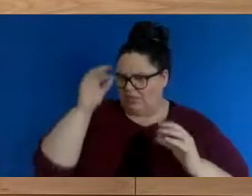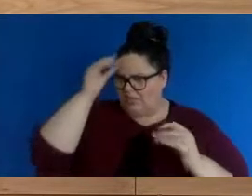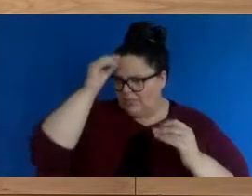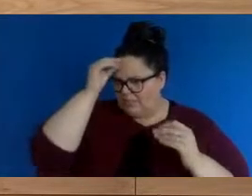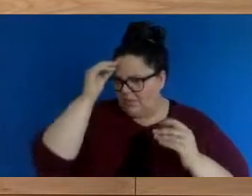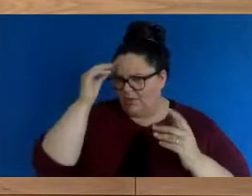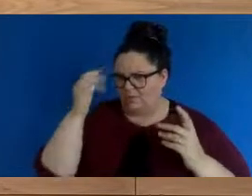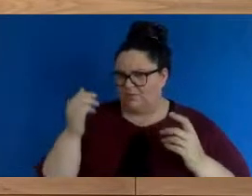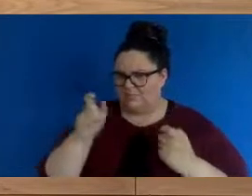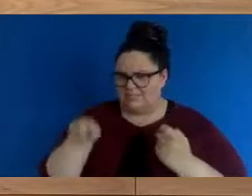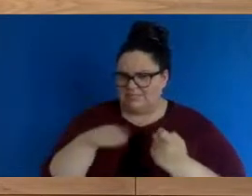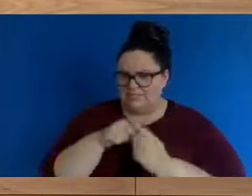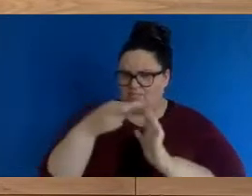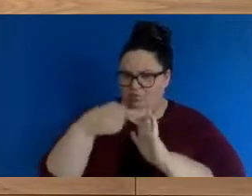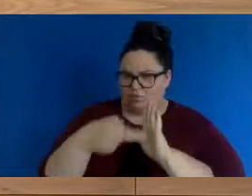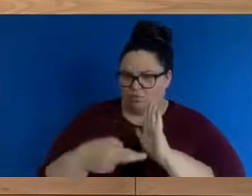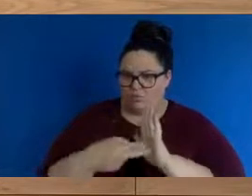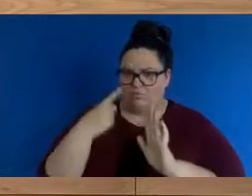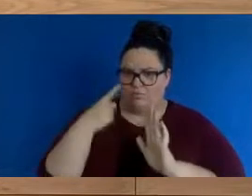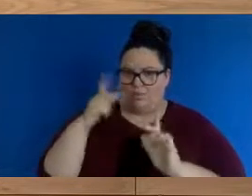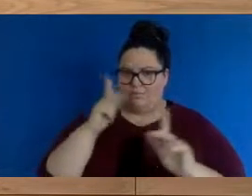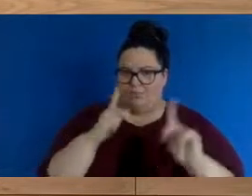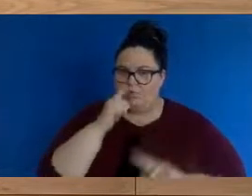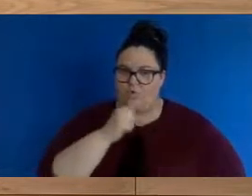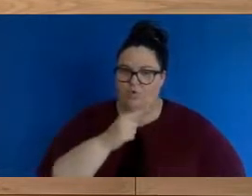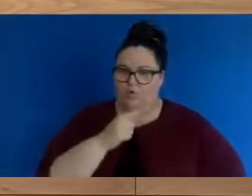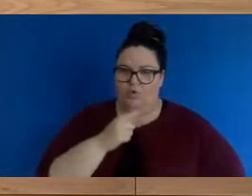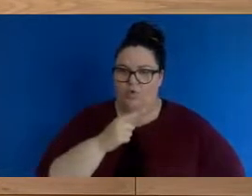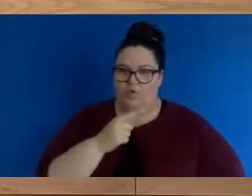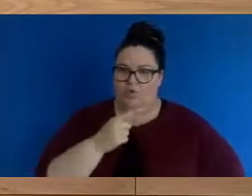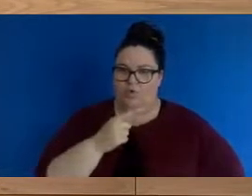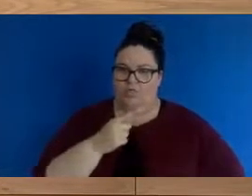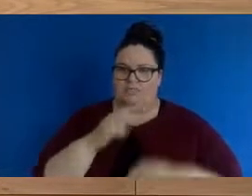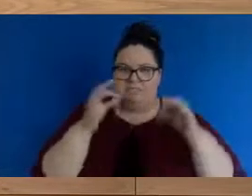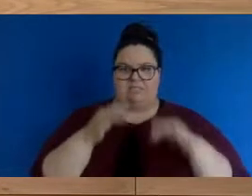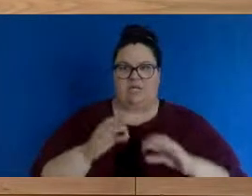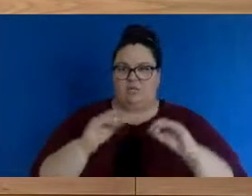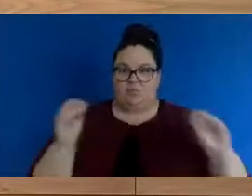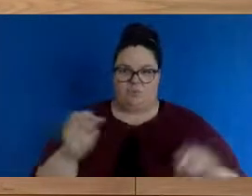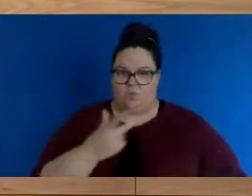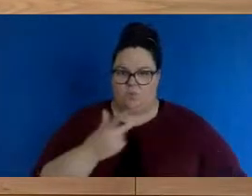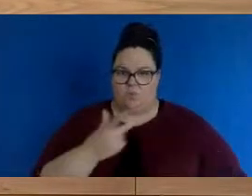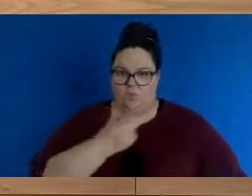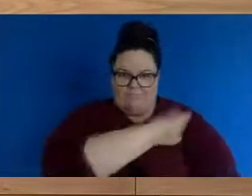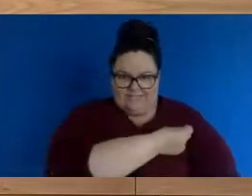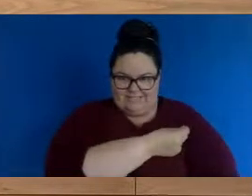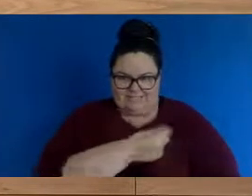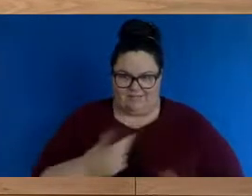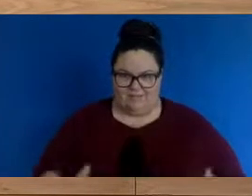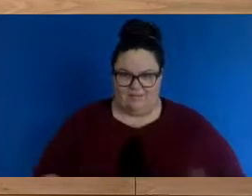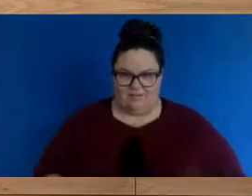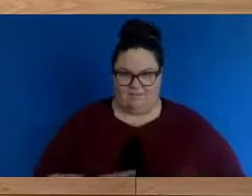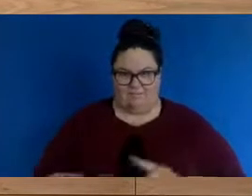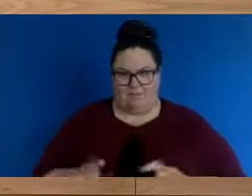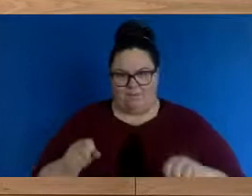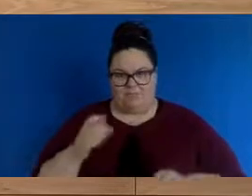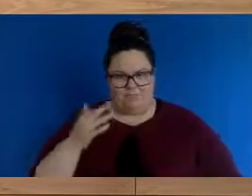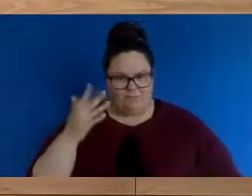specific restrictions for people who choose not to get vaccinated for now, but it's a possibility in the